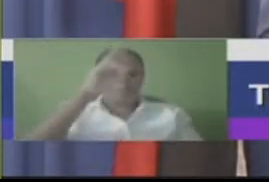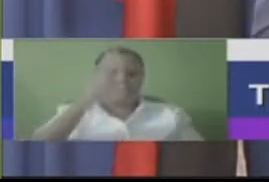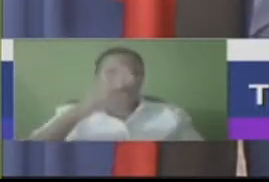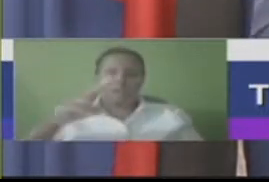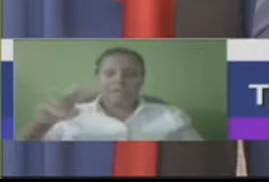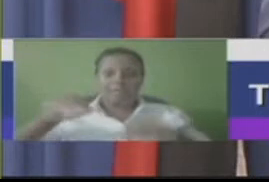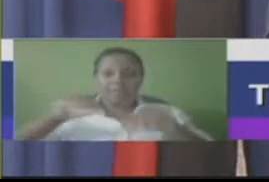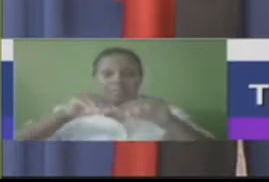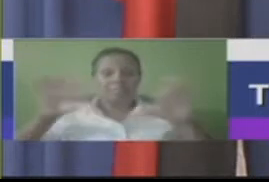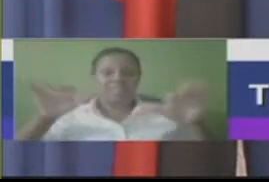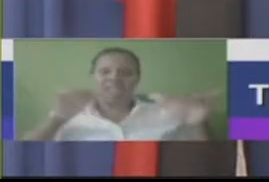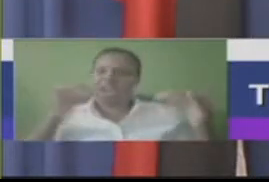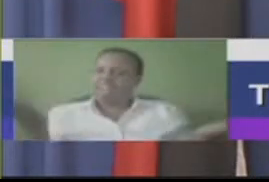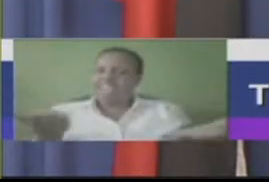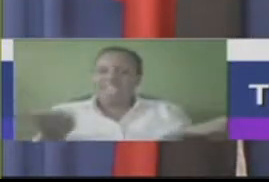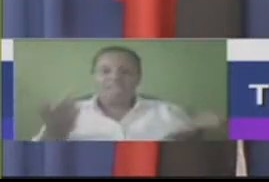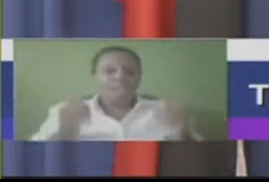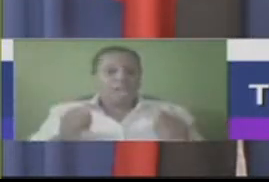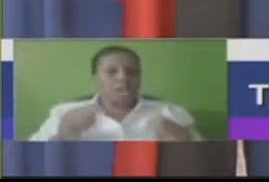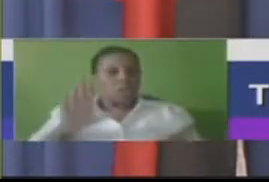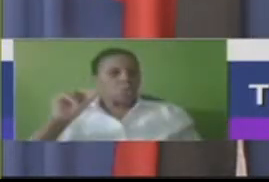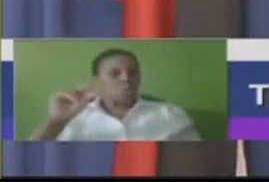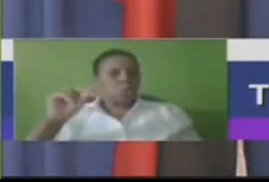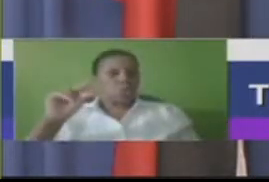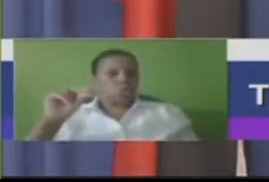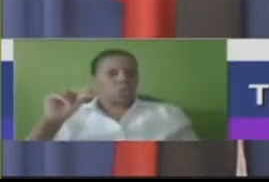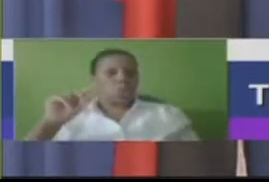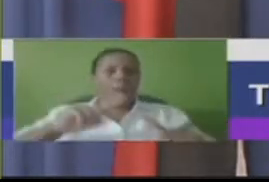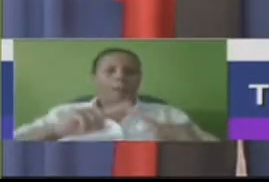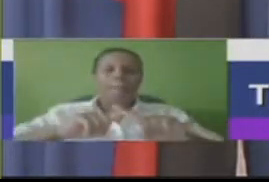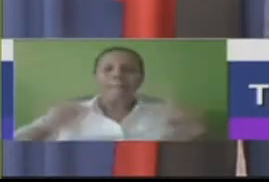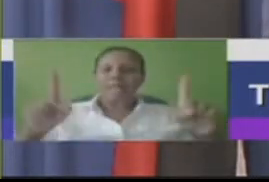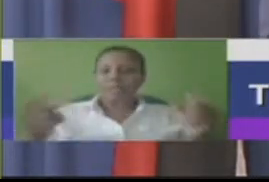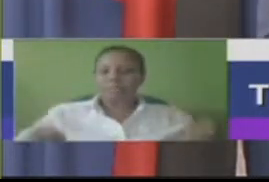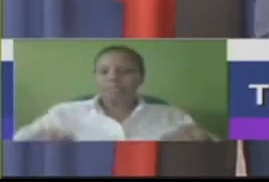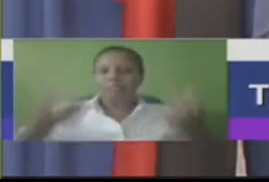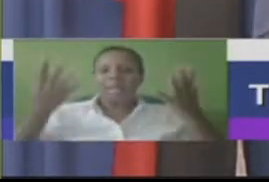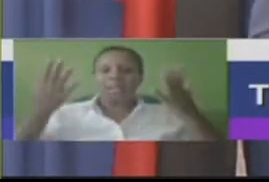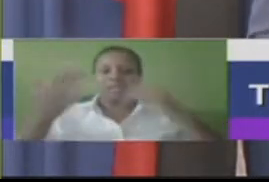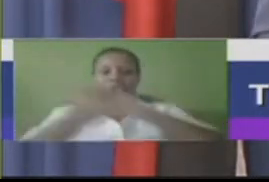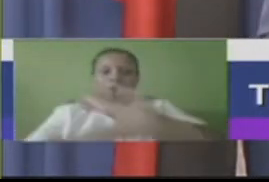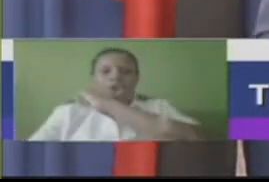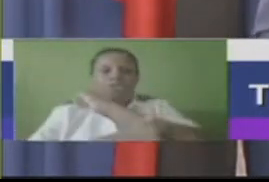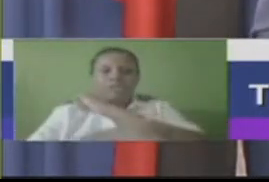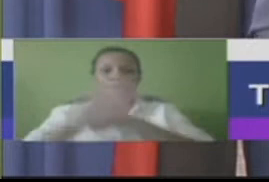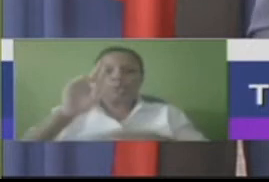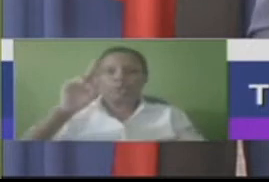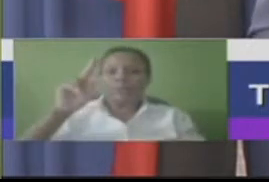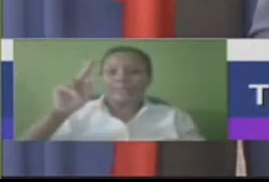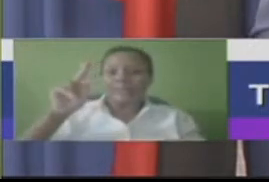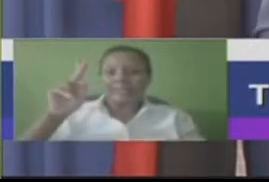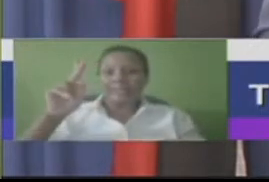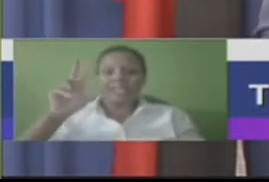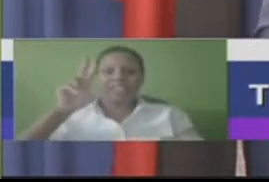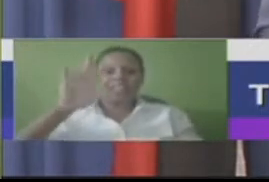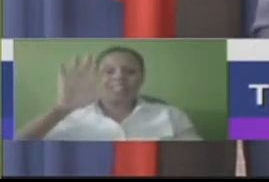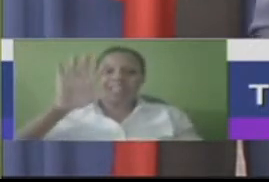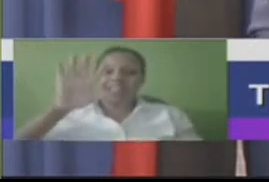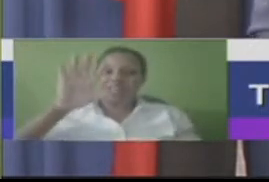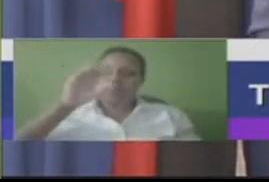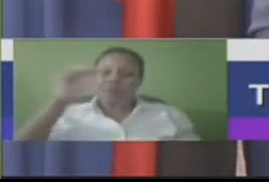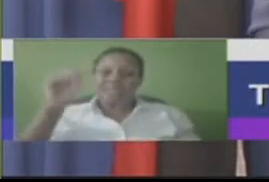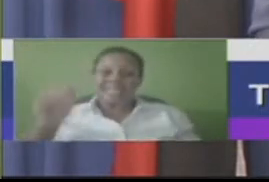is very popular, 85% in the UK, appears to be very popular in